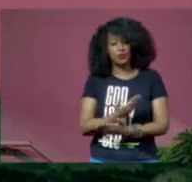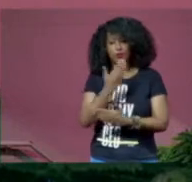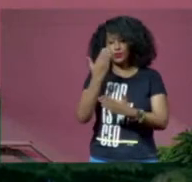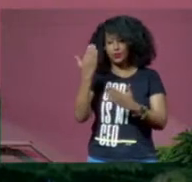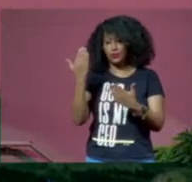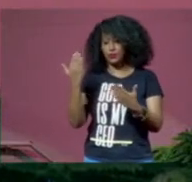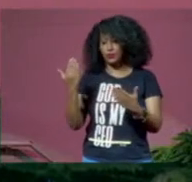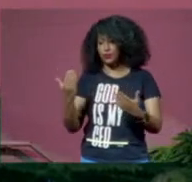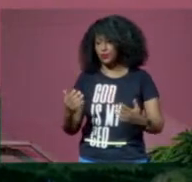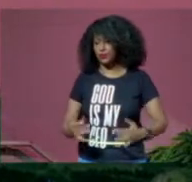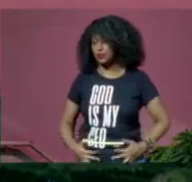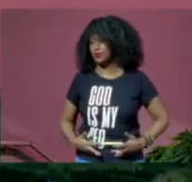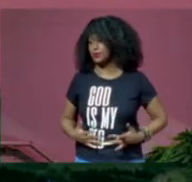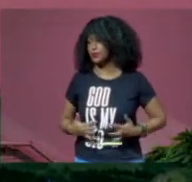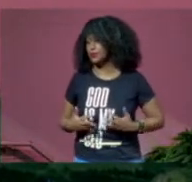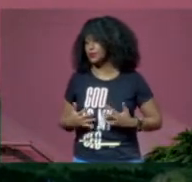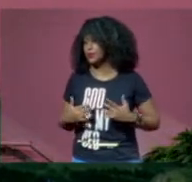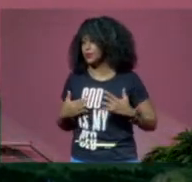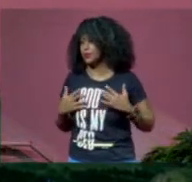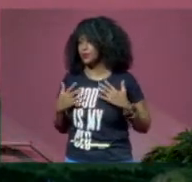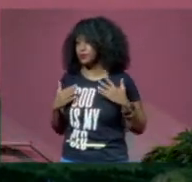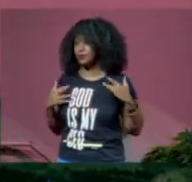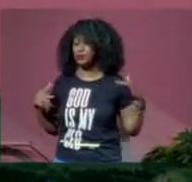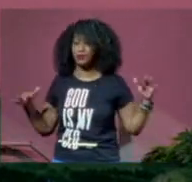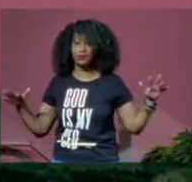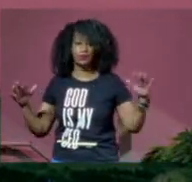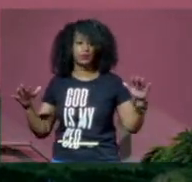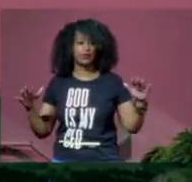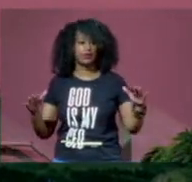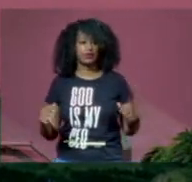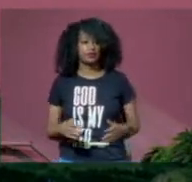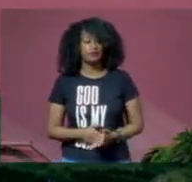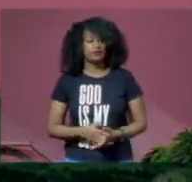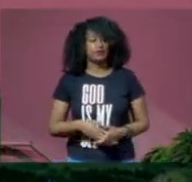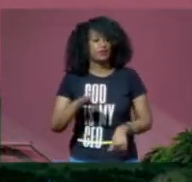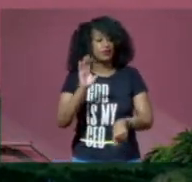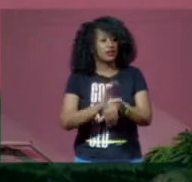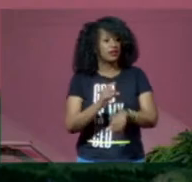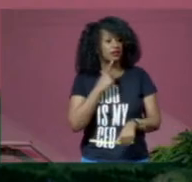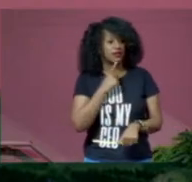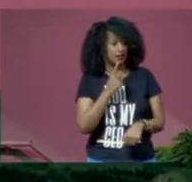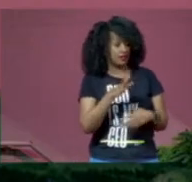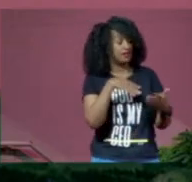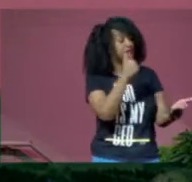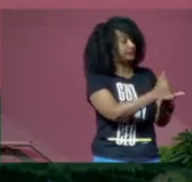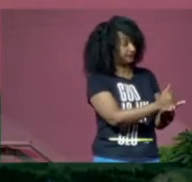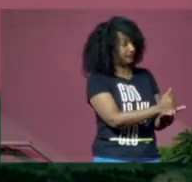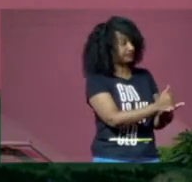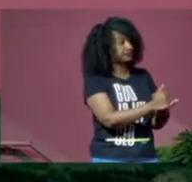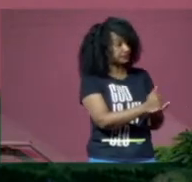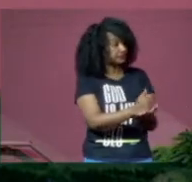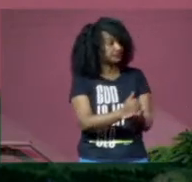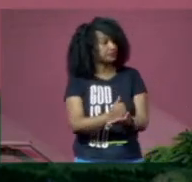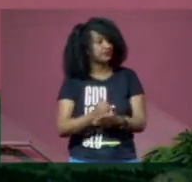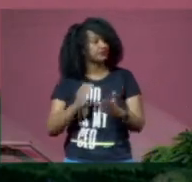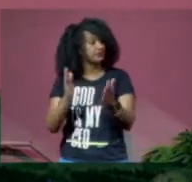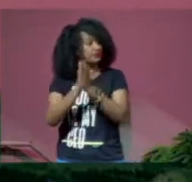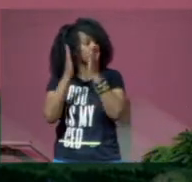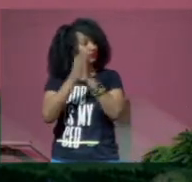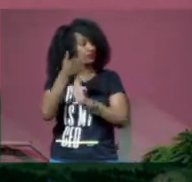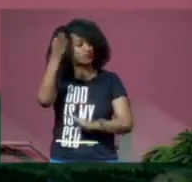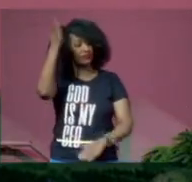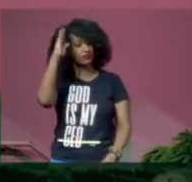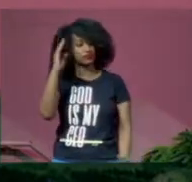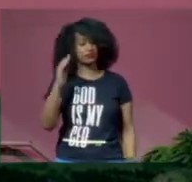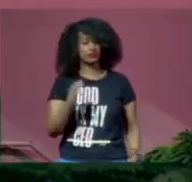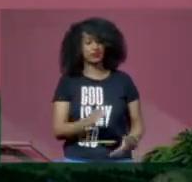is indeed ahead of us. Let the church say amen. Amen. We give God thanks and praise for